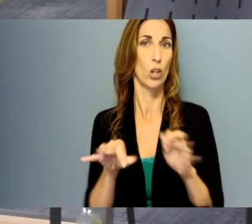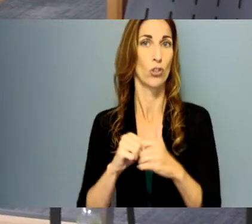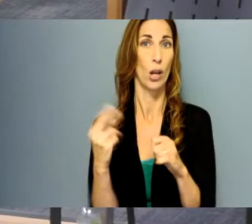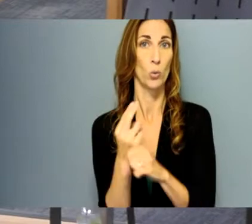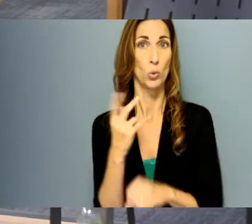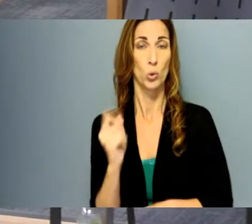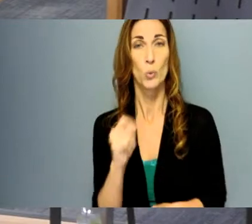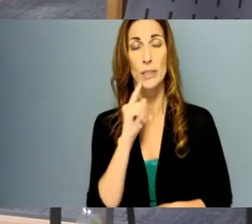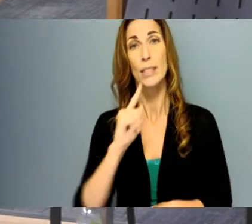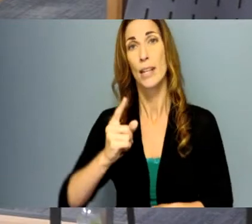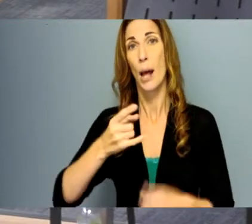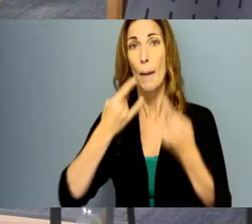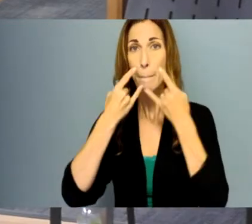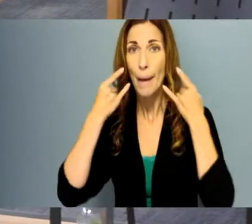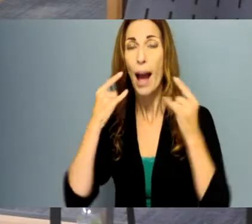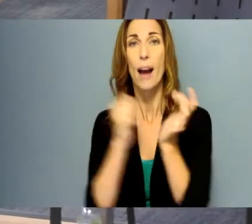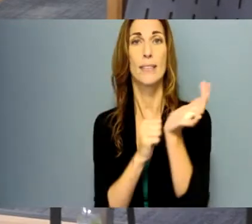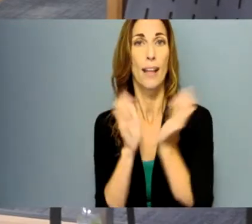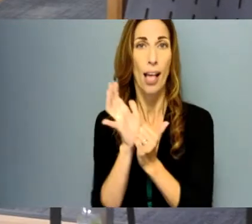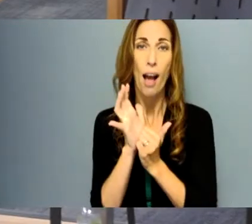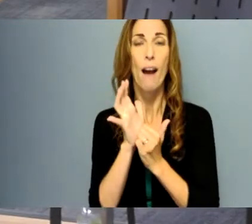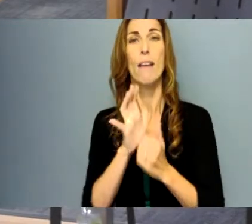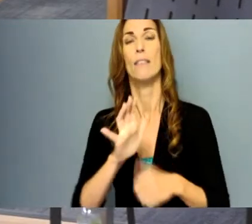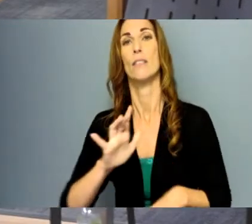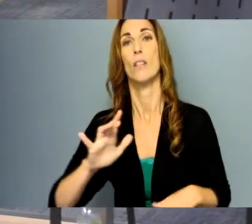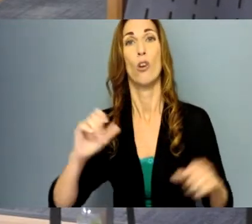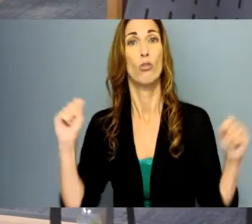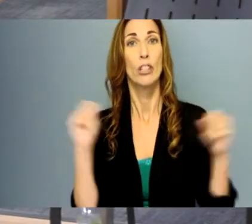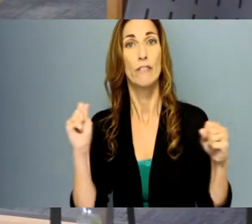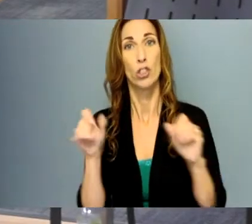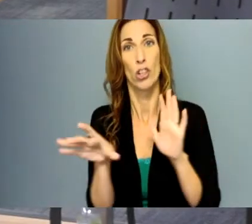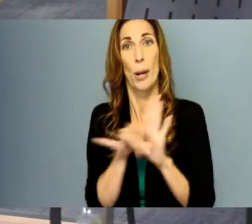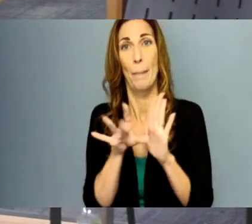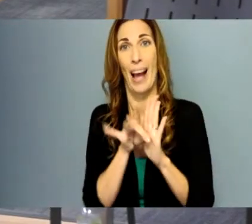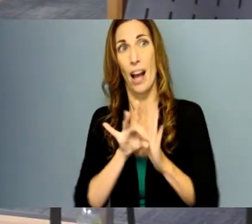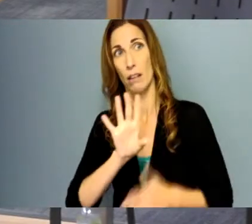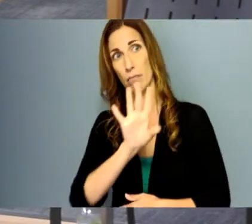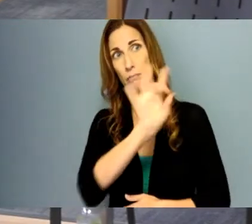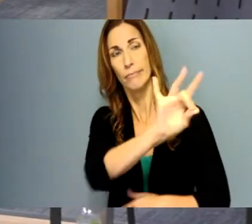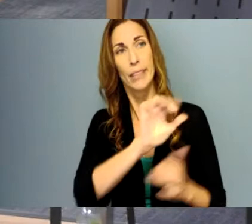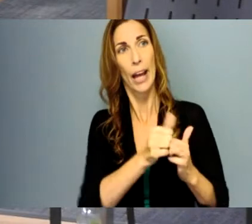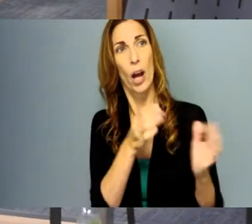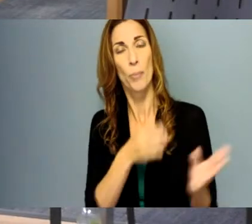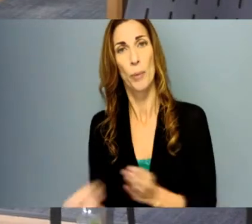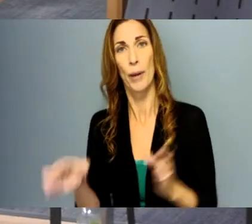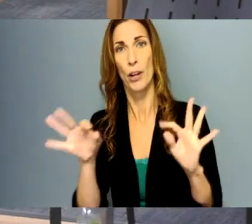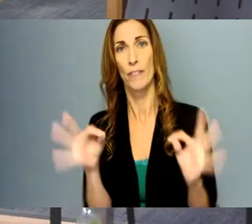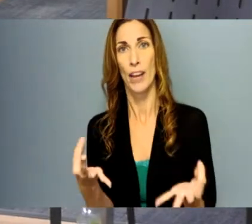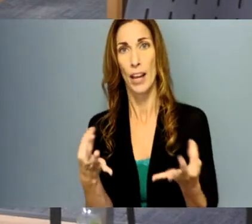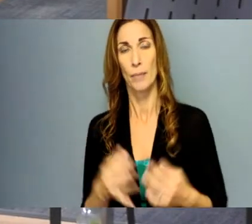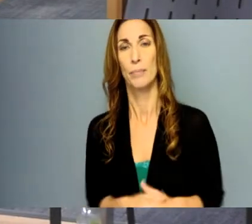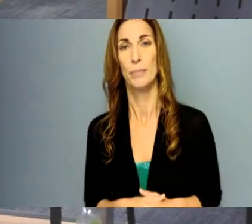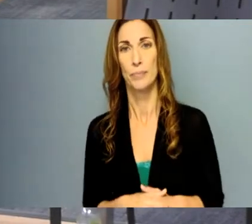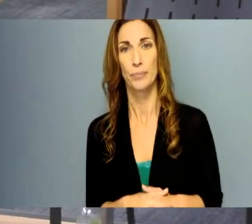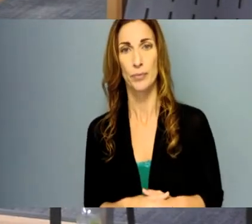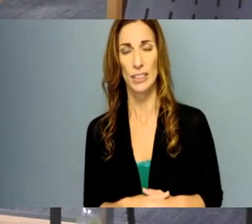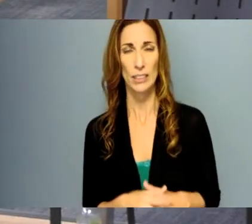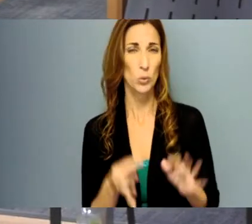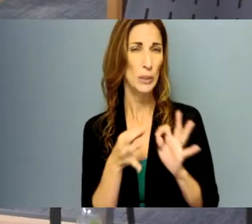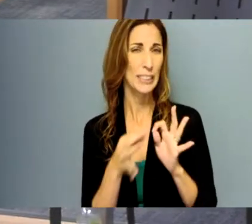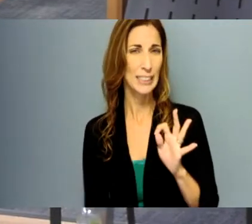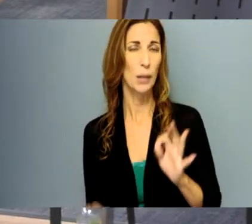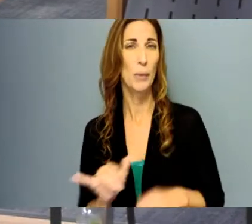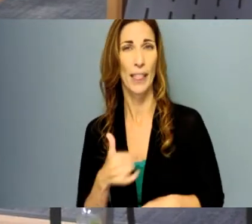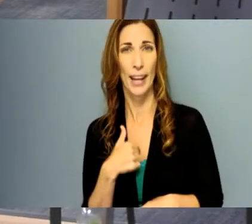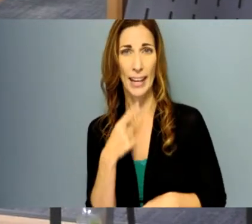a mask, a set of gloves, a refrigerator magnet on how you can prepare your family. And it's quite simple. As I said,